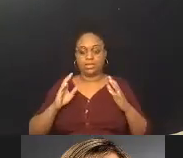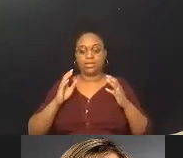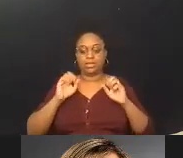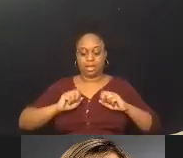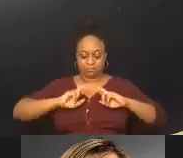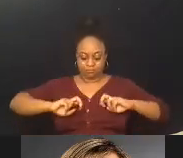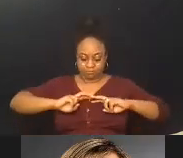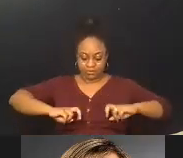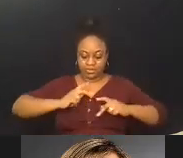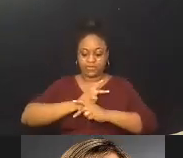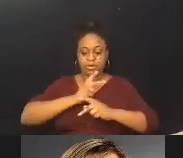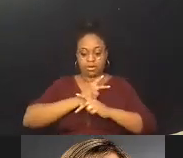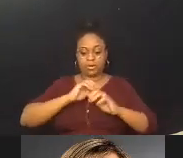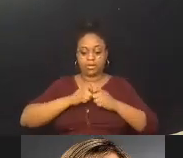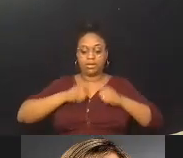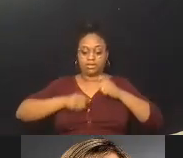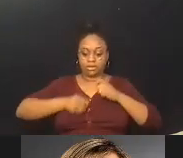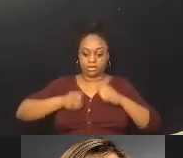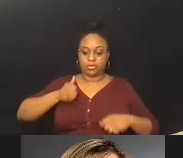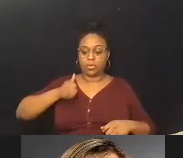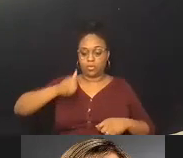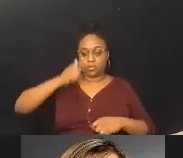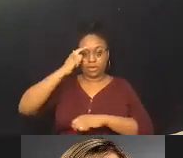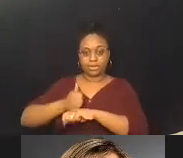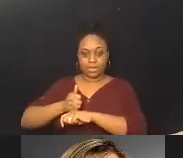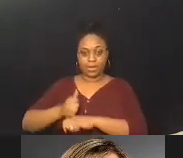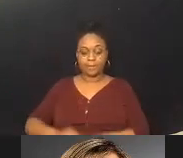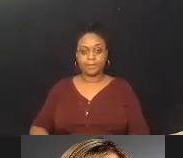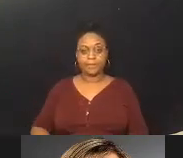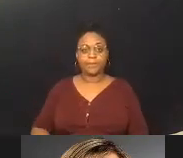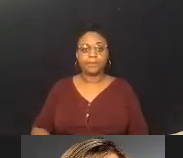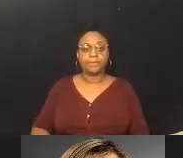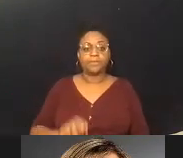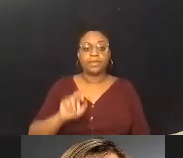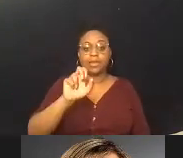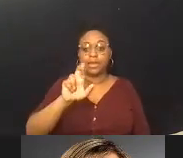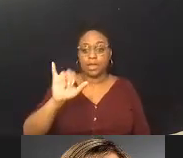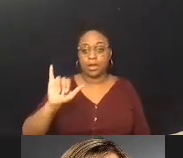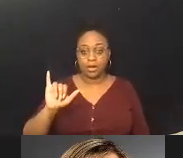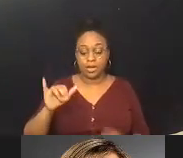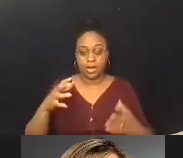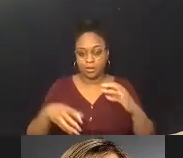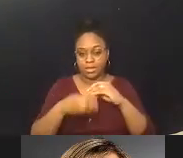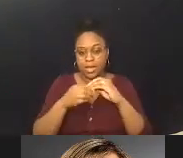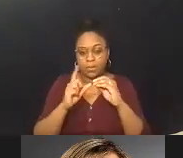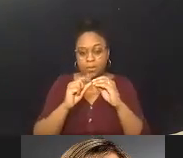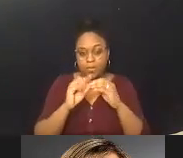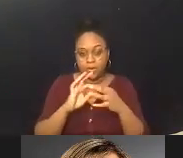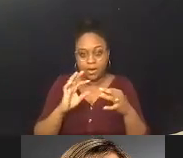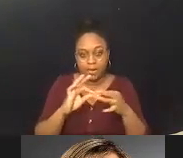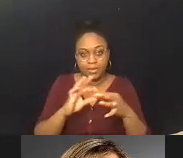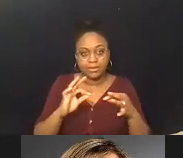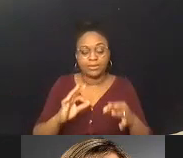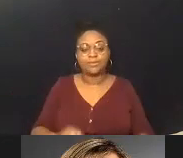Any other questions? Josh, I wanted to mention, kind of related, one of the things that I think has some promise is really thinking